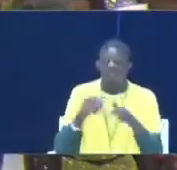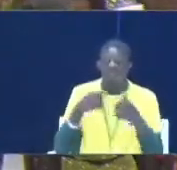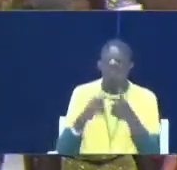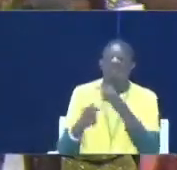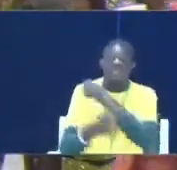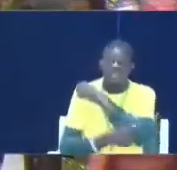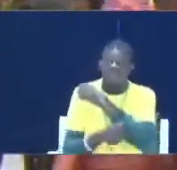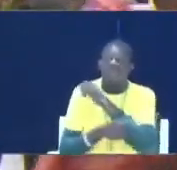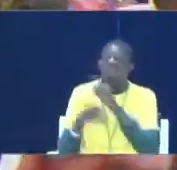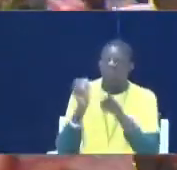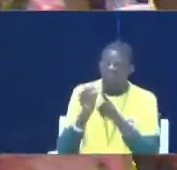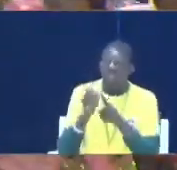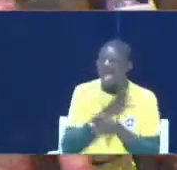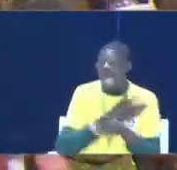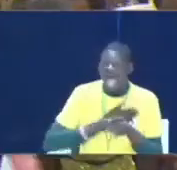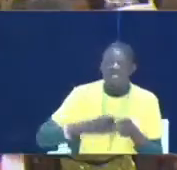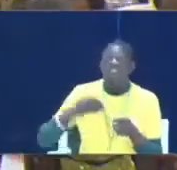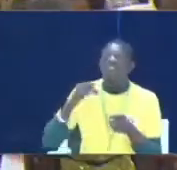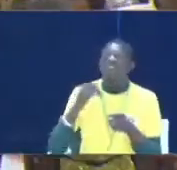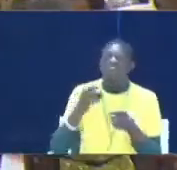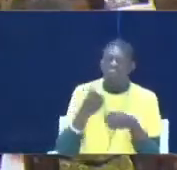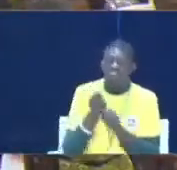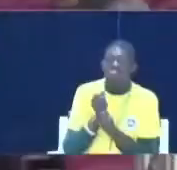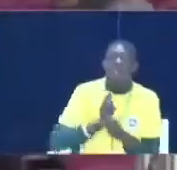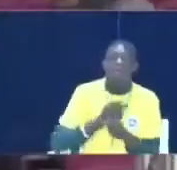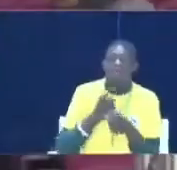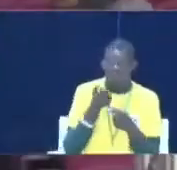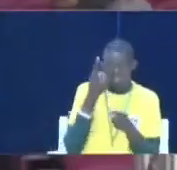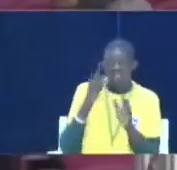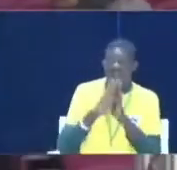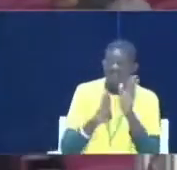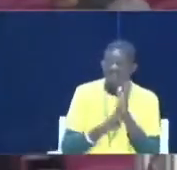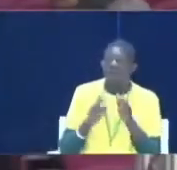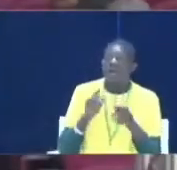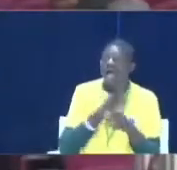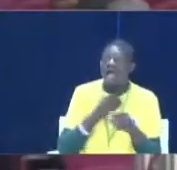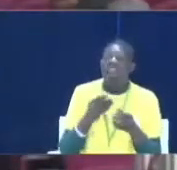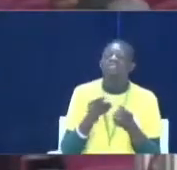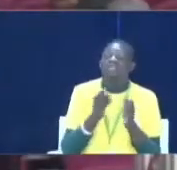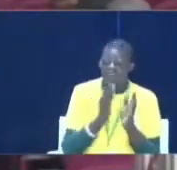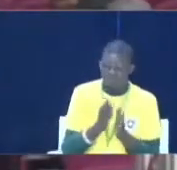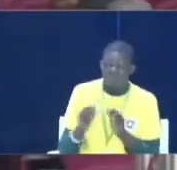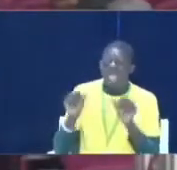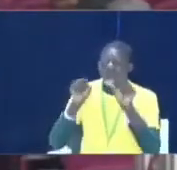too. And the Bible made us to understand that Abraham raised an altar to the Lord.